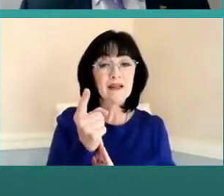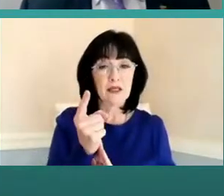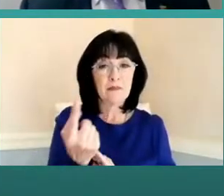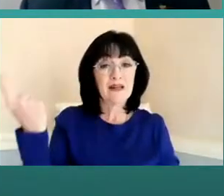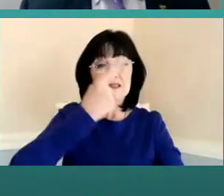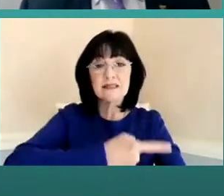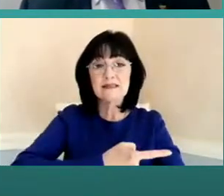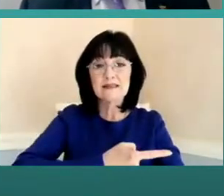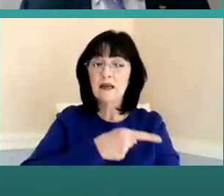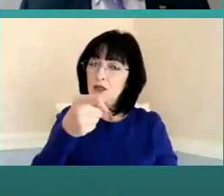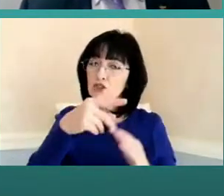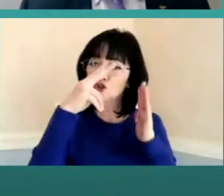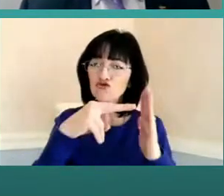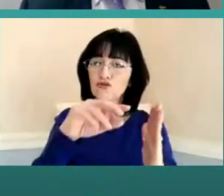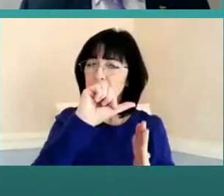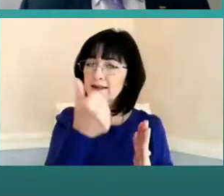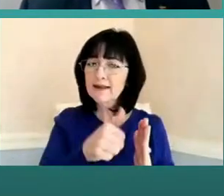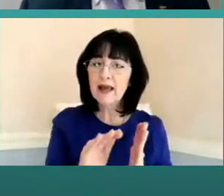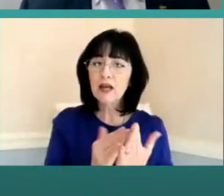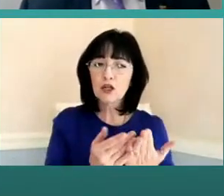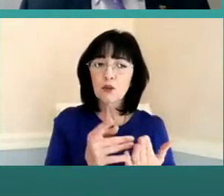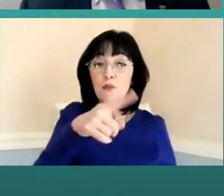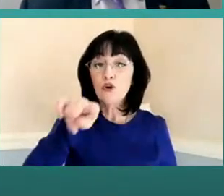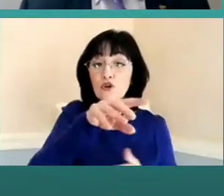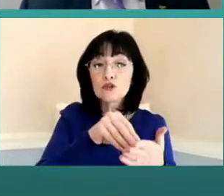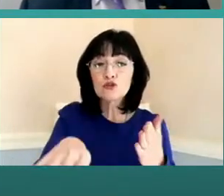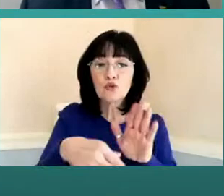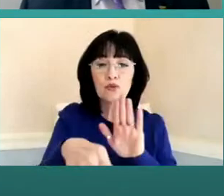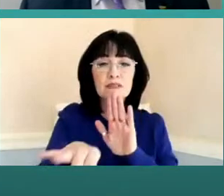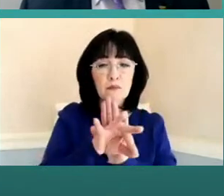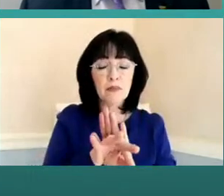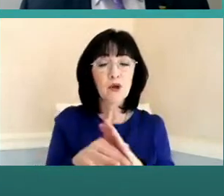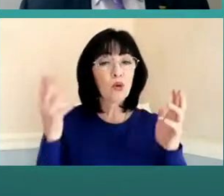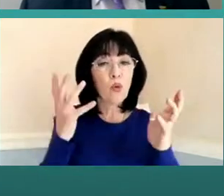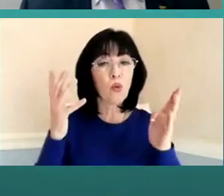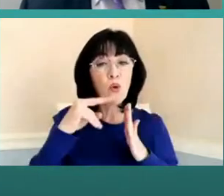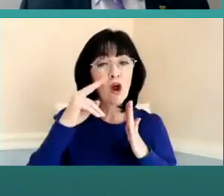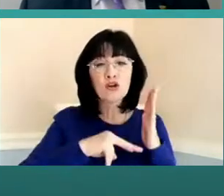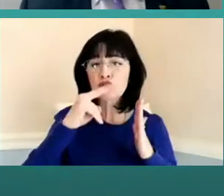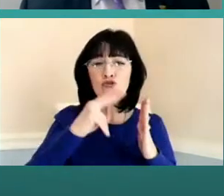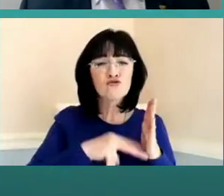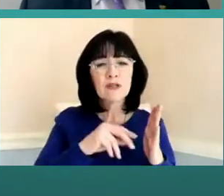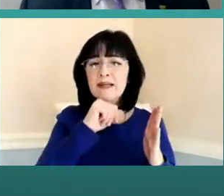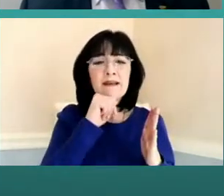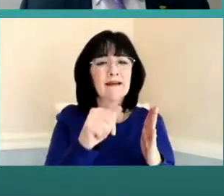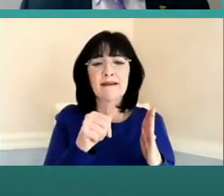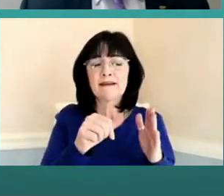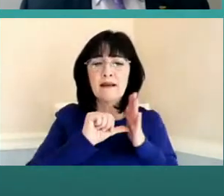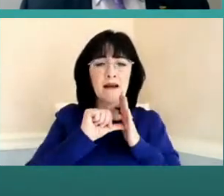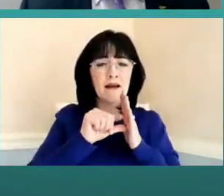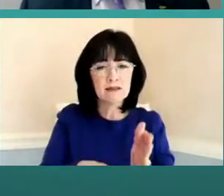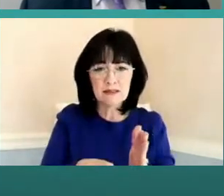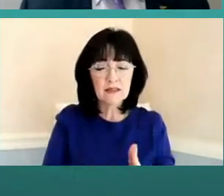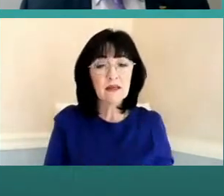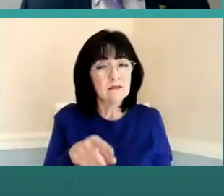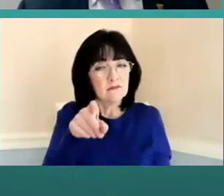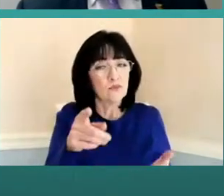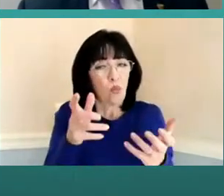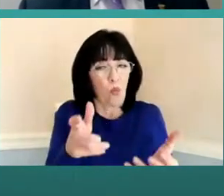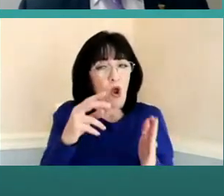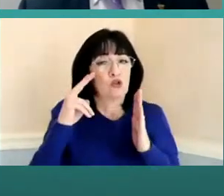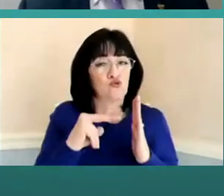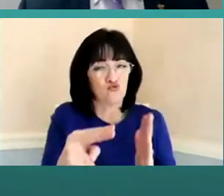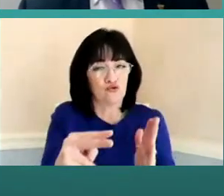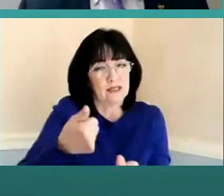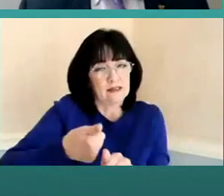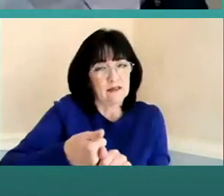their choosing. What students read isn't as important as if that fact that they are reading. For younger children, it's a